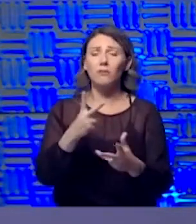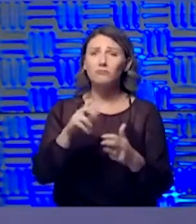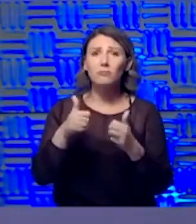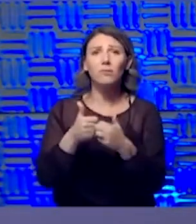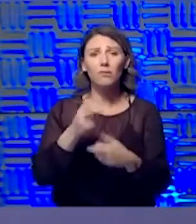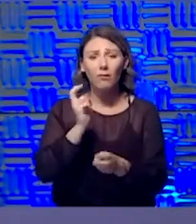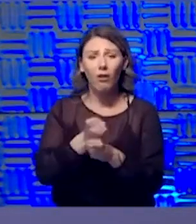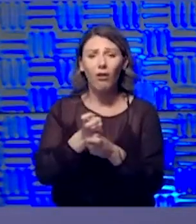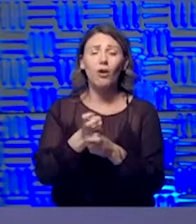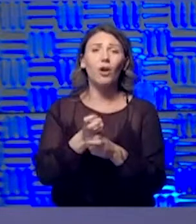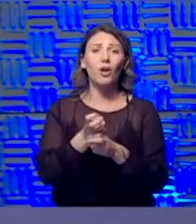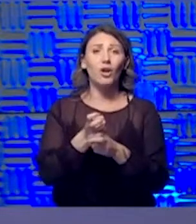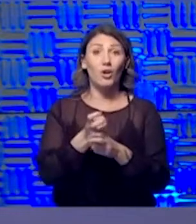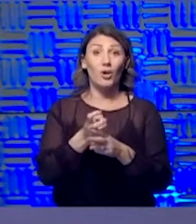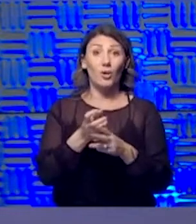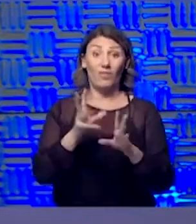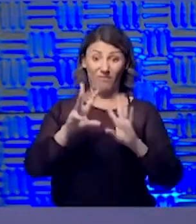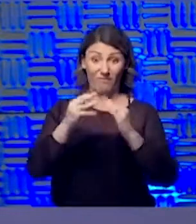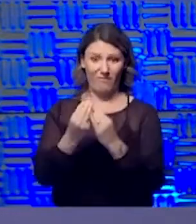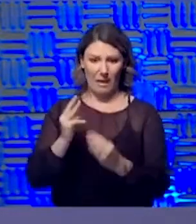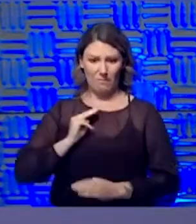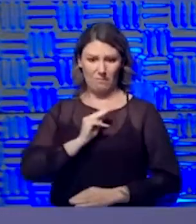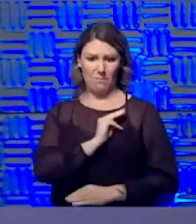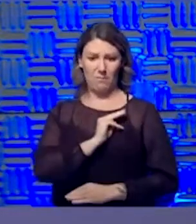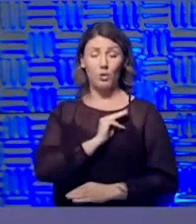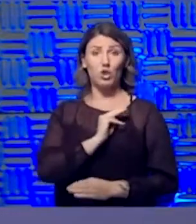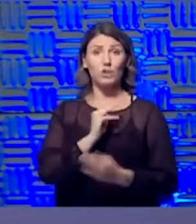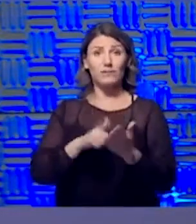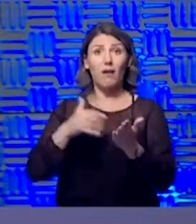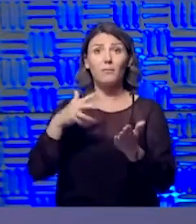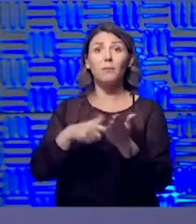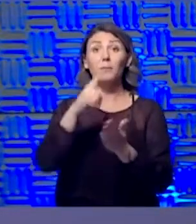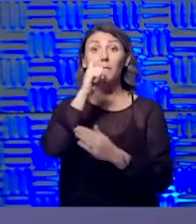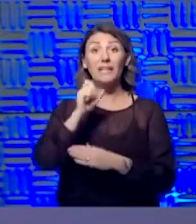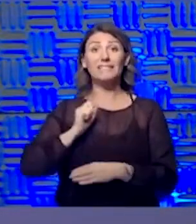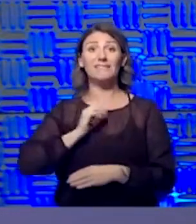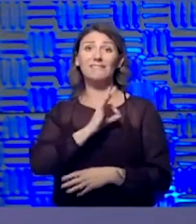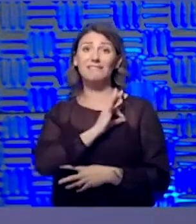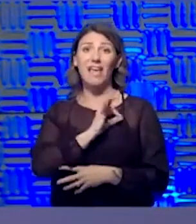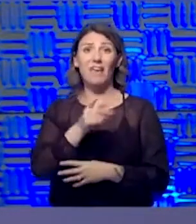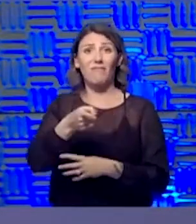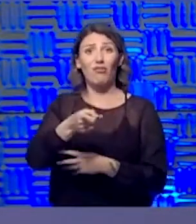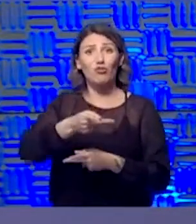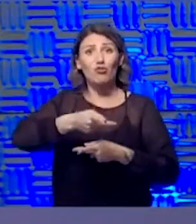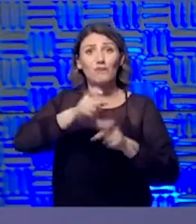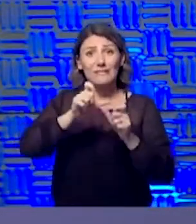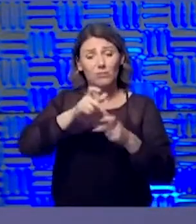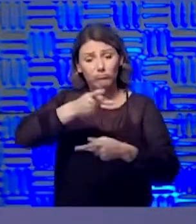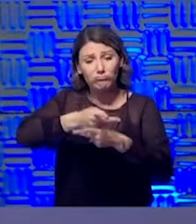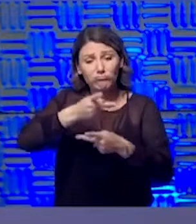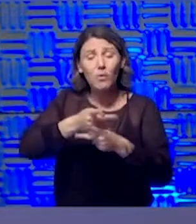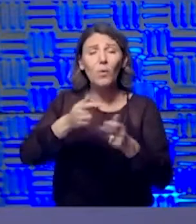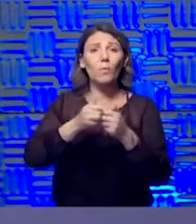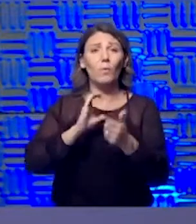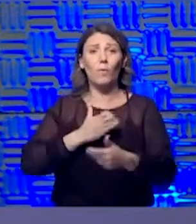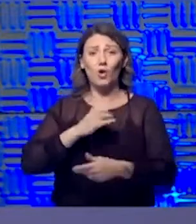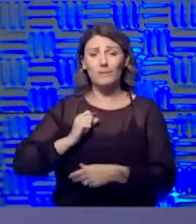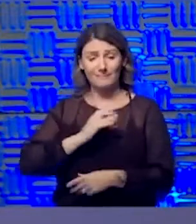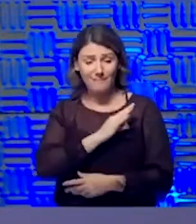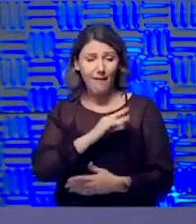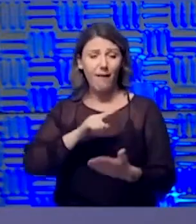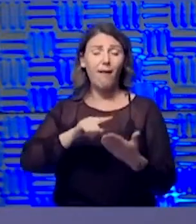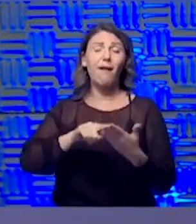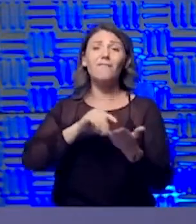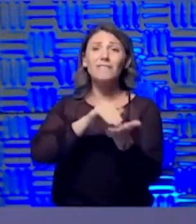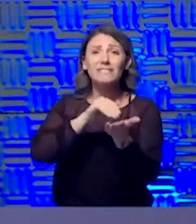on the family members sometimes, because the patient is being cared for by our staff and our physicians, our nurses, our